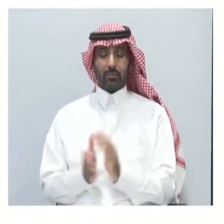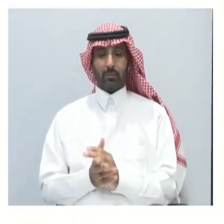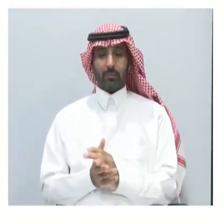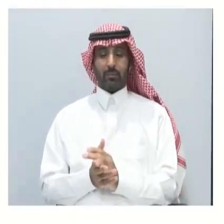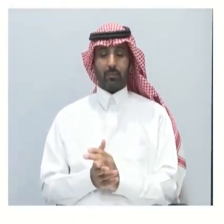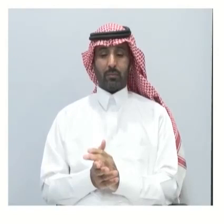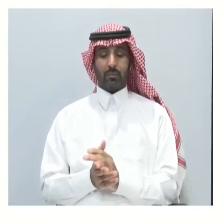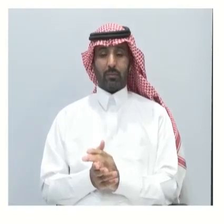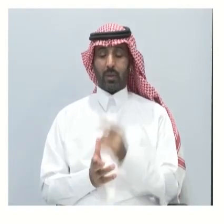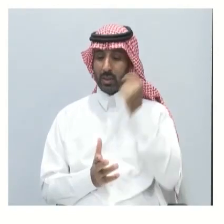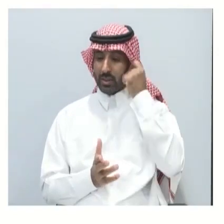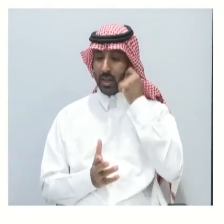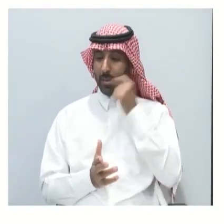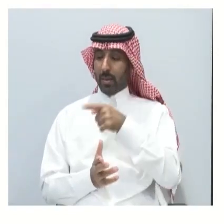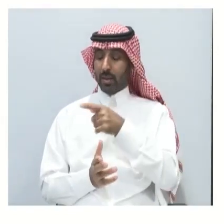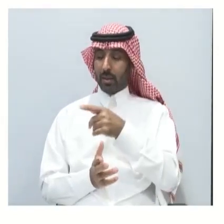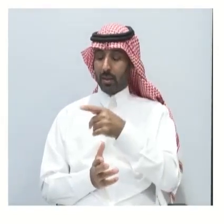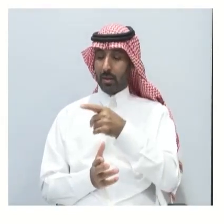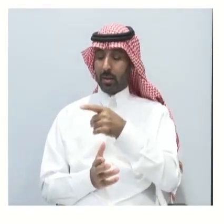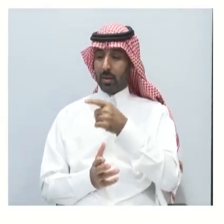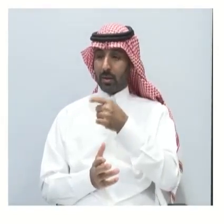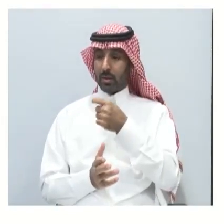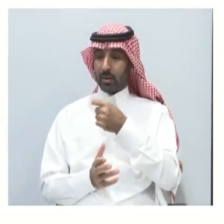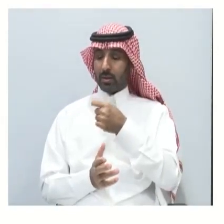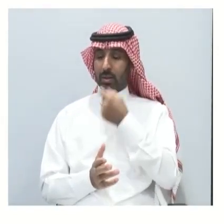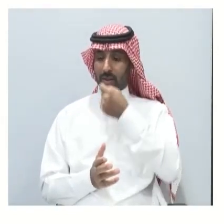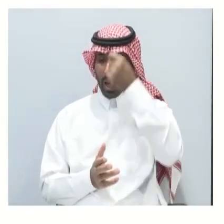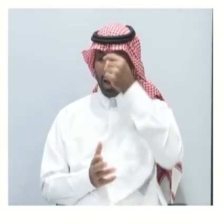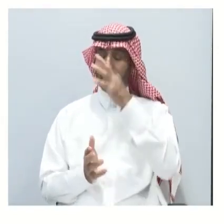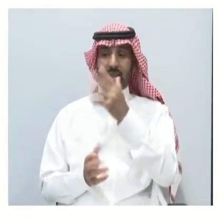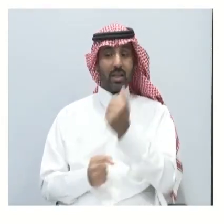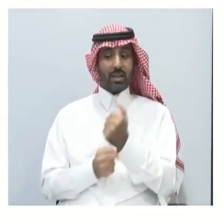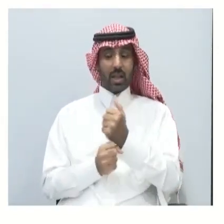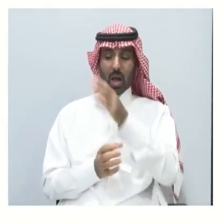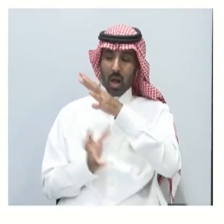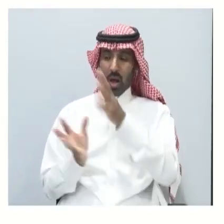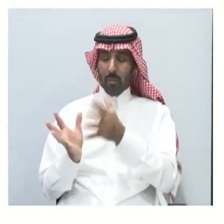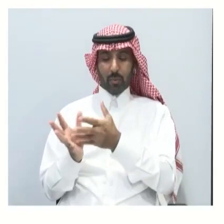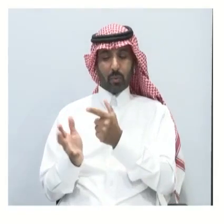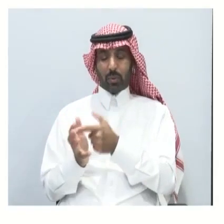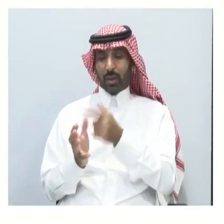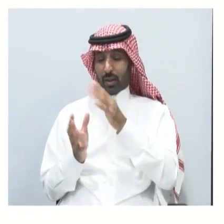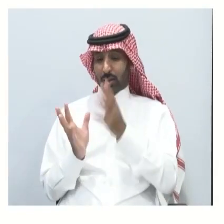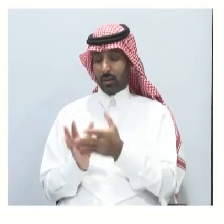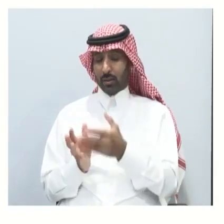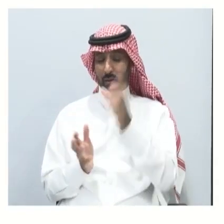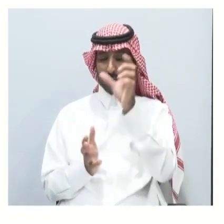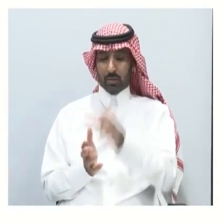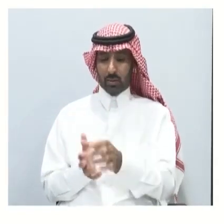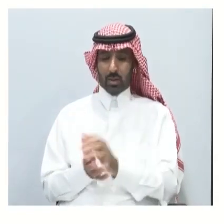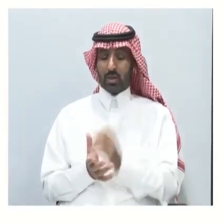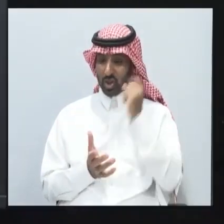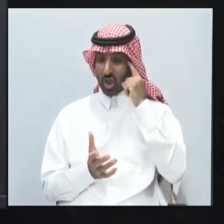Now we have here, describe the person's character by using qualities or actions. I mean by this part that we can use words